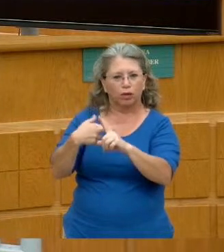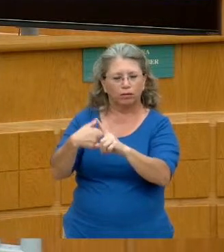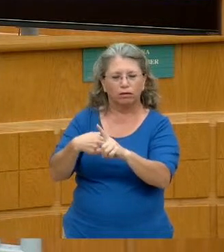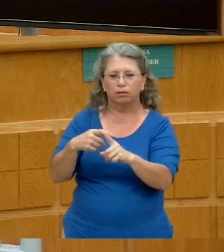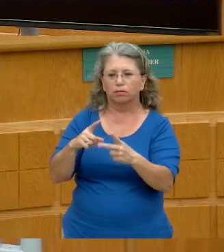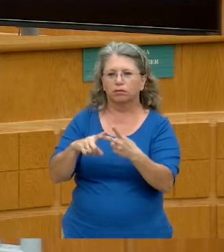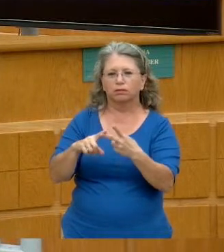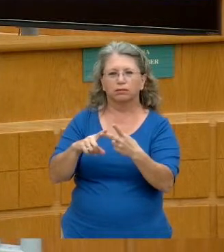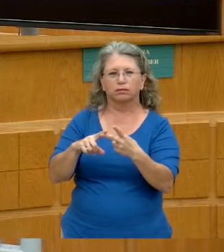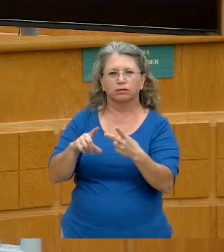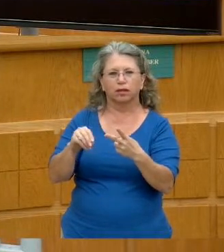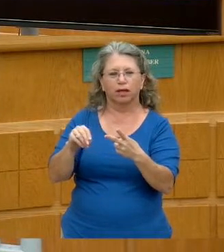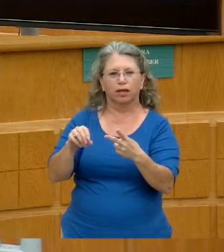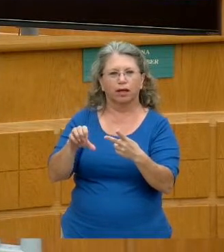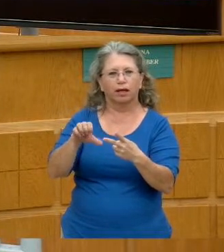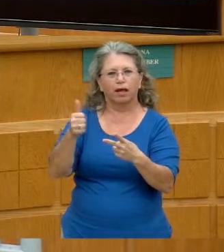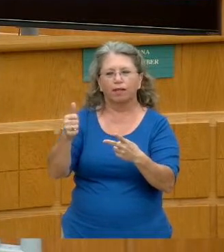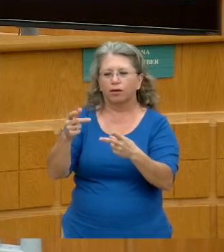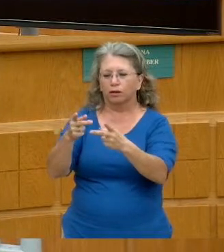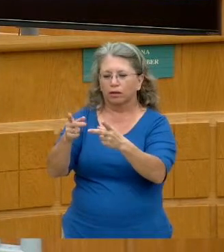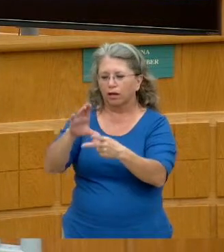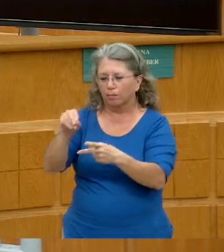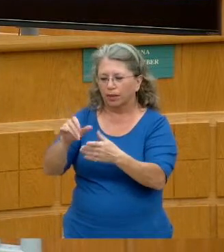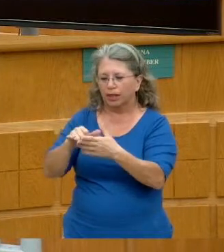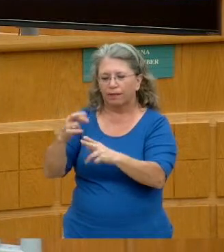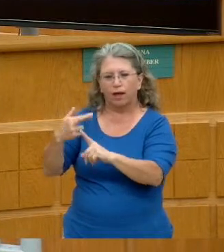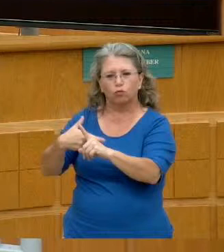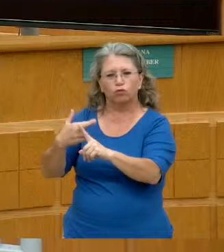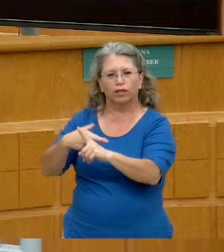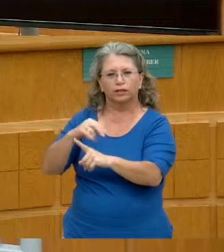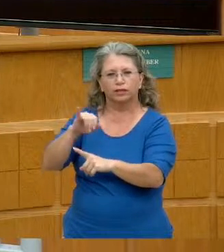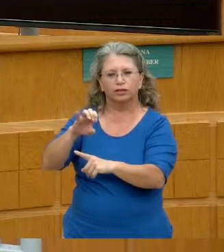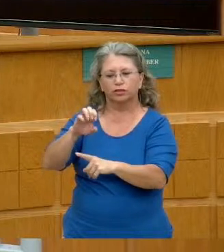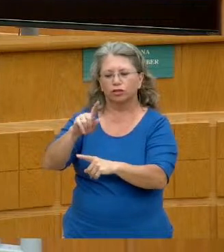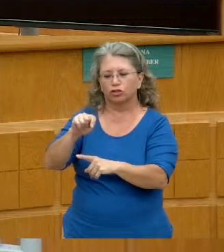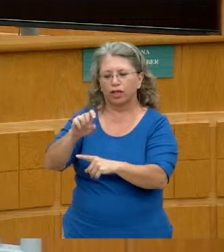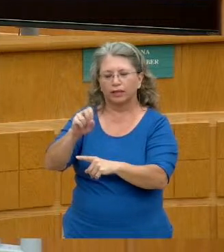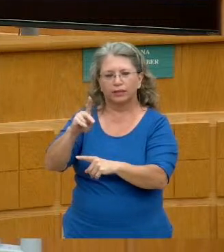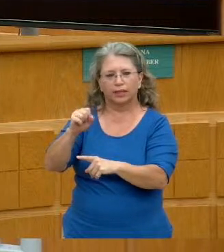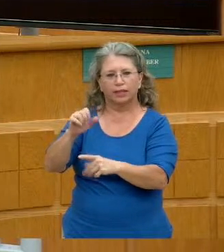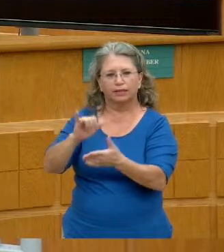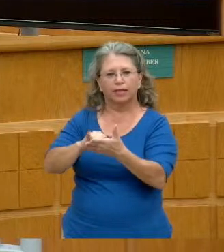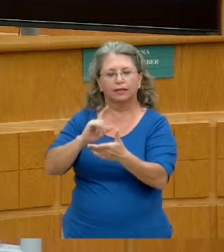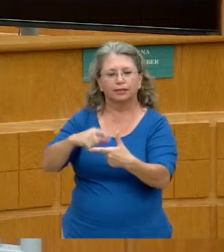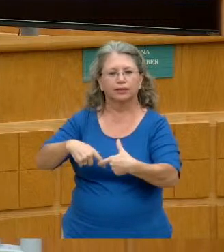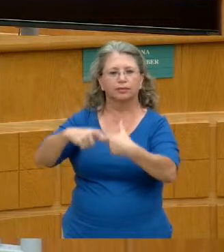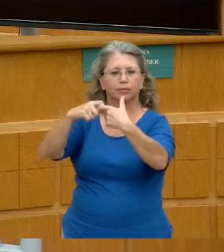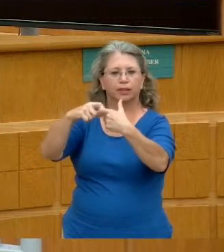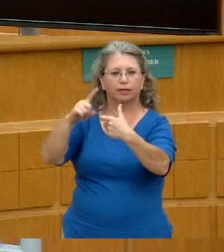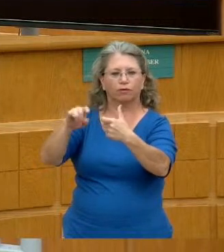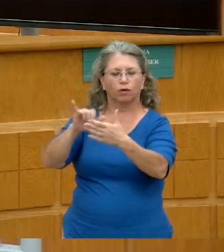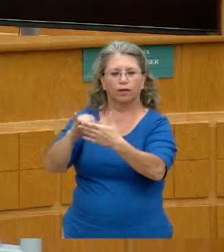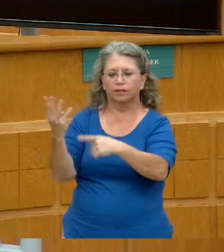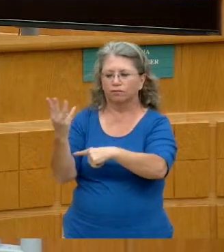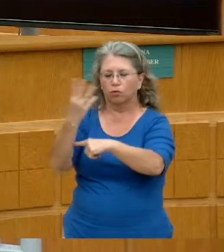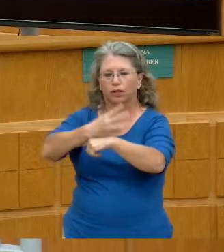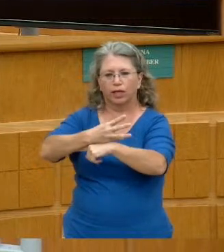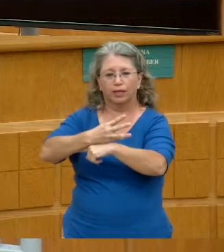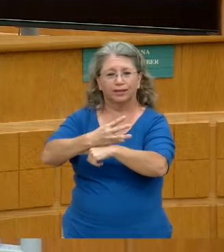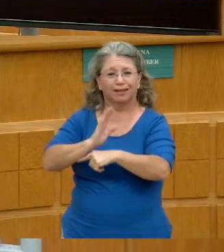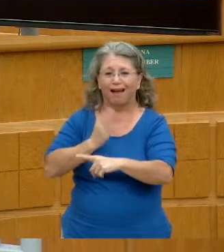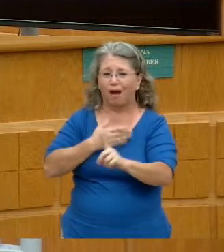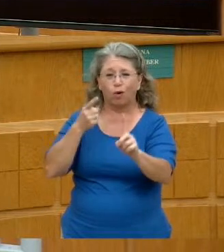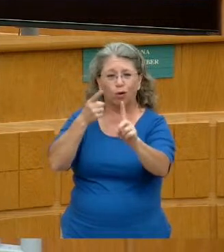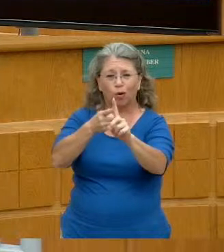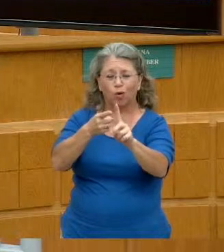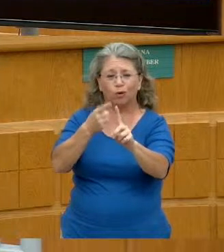that rents jet skis. We're going to temporarily suspend those for the 4 days as well, because the whole goal is to keep people